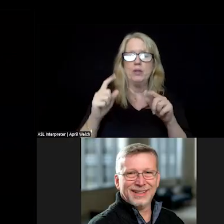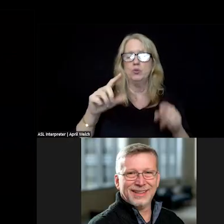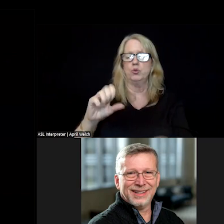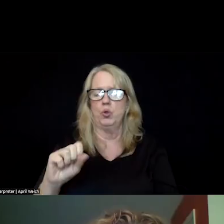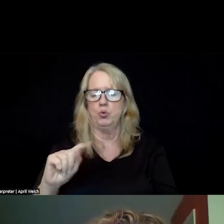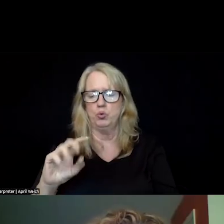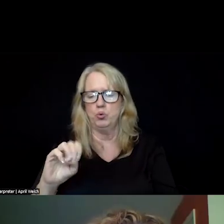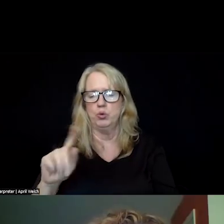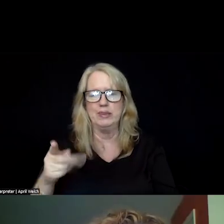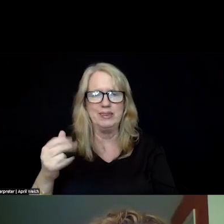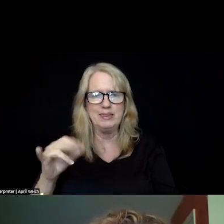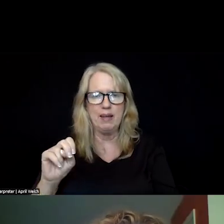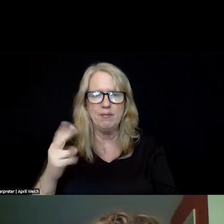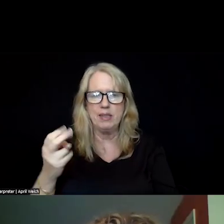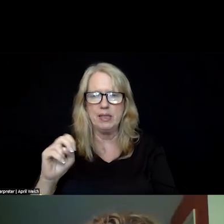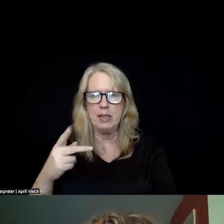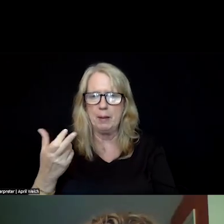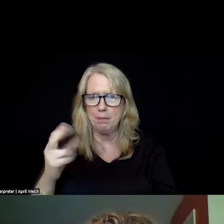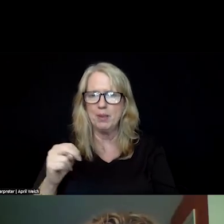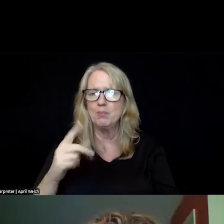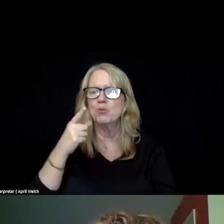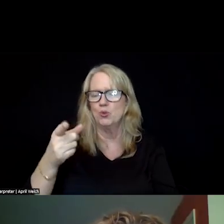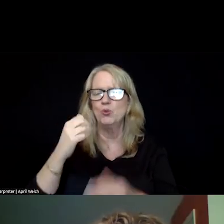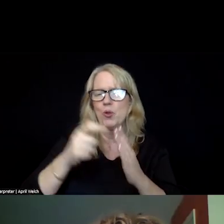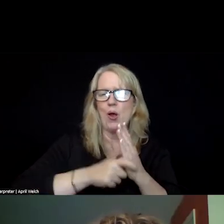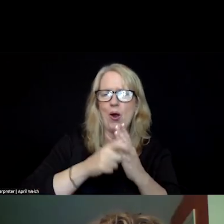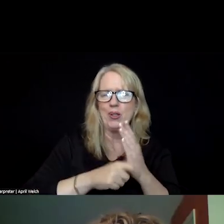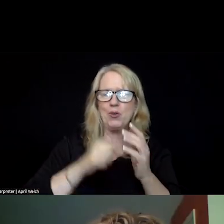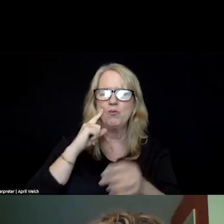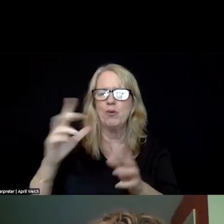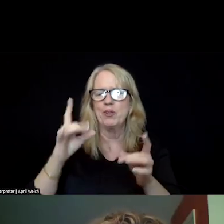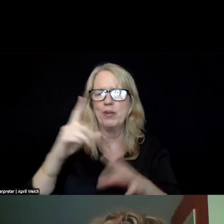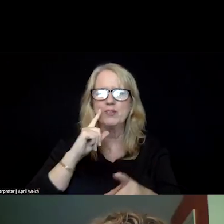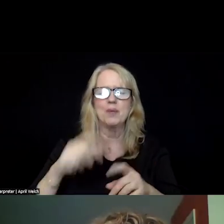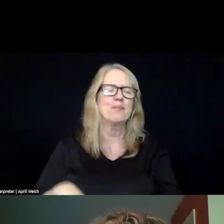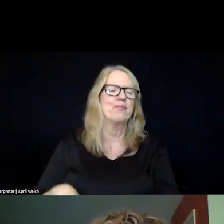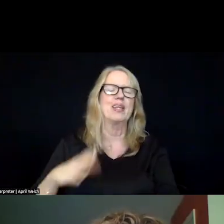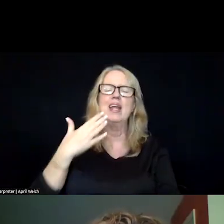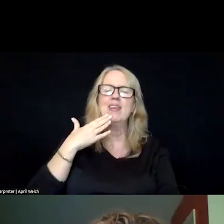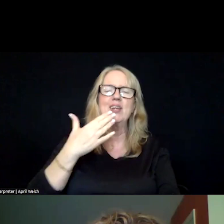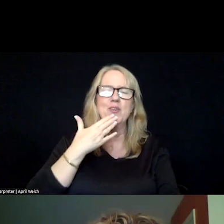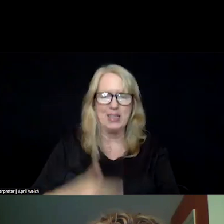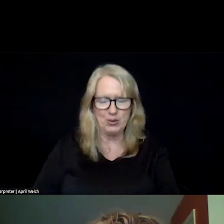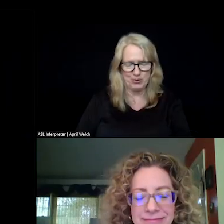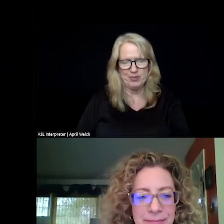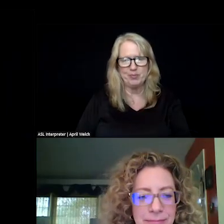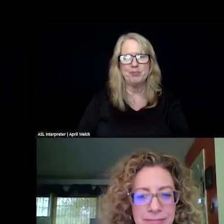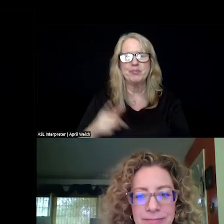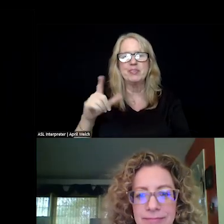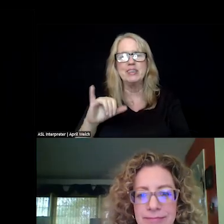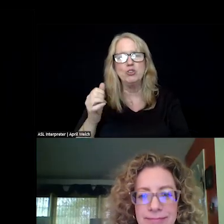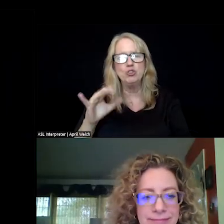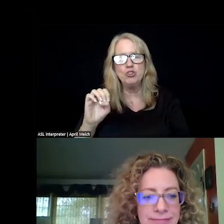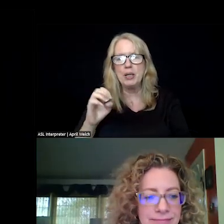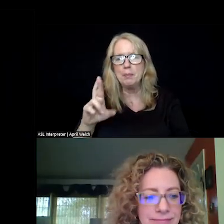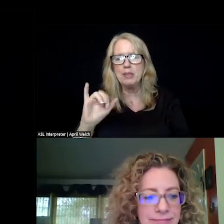Hepburn to do the crisis talk article. Stephanie. Thank you. So I'm going to bring on Jamie Craig.